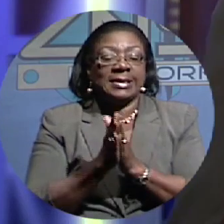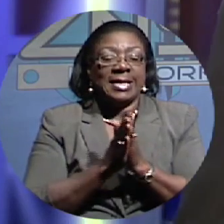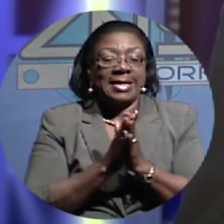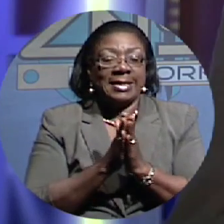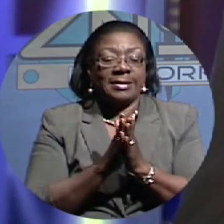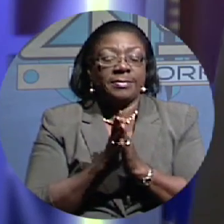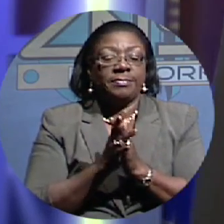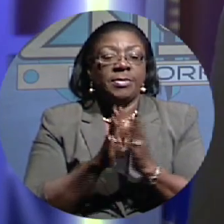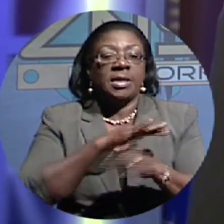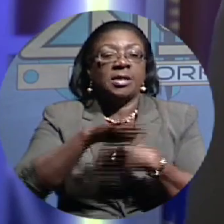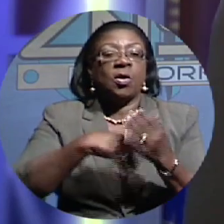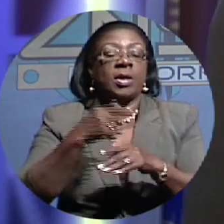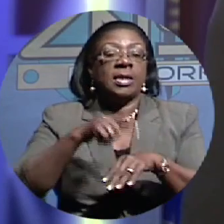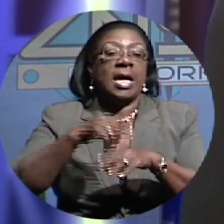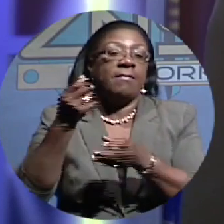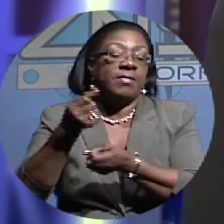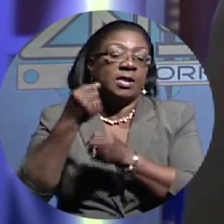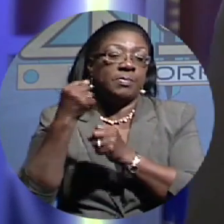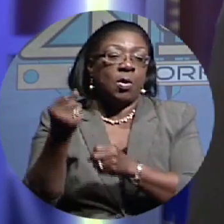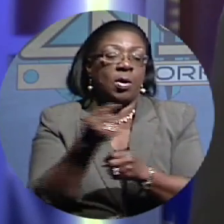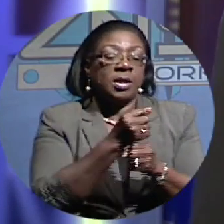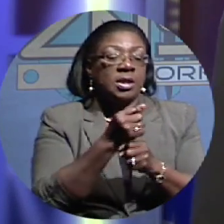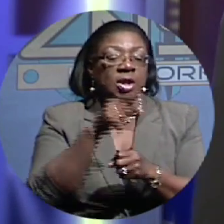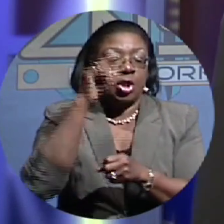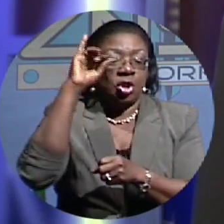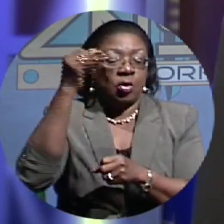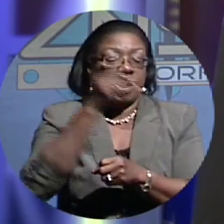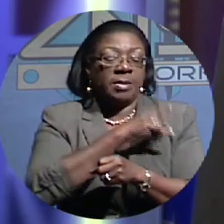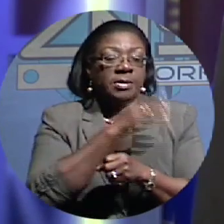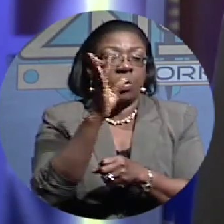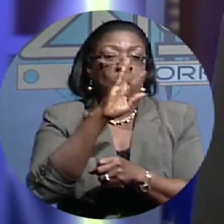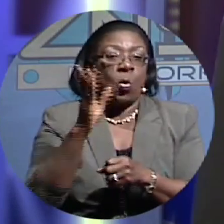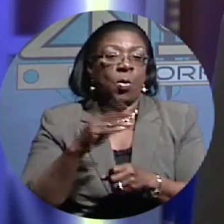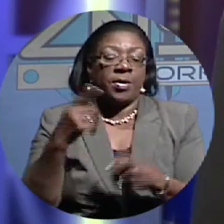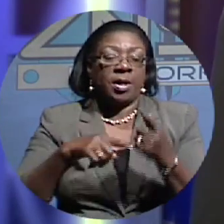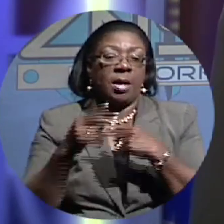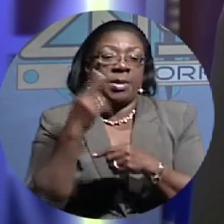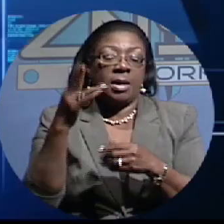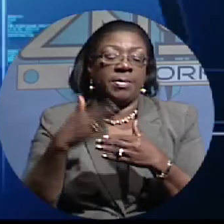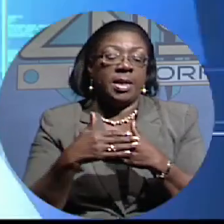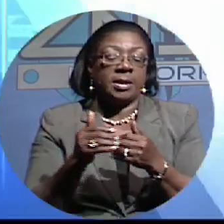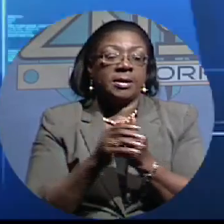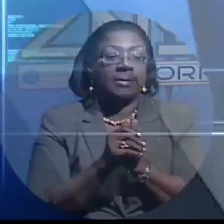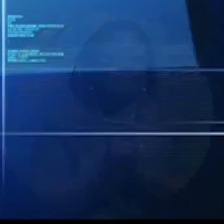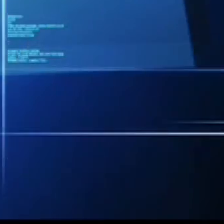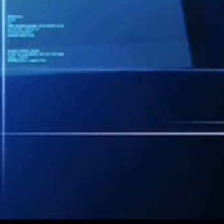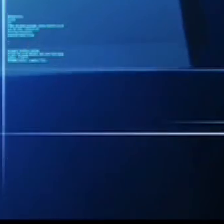Well, that's all the time for sports on a Wednesday. Once again, I'm Julian Gibson. Stay tuned. You've got a forecast, it's still to come.